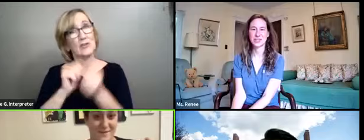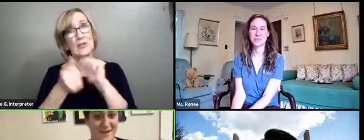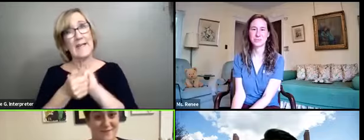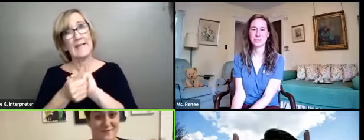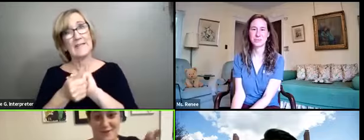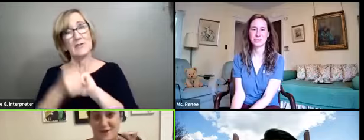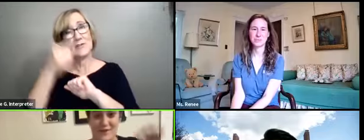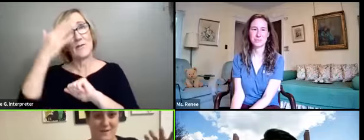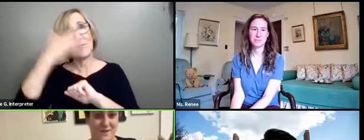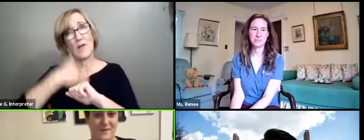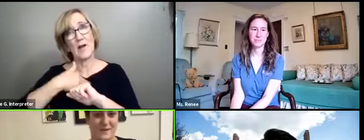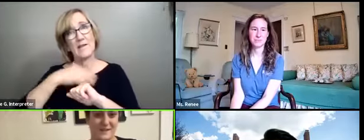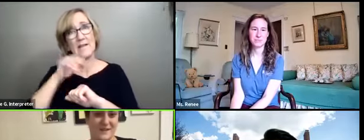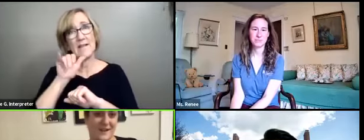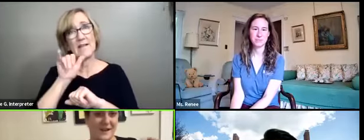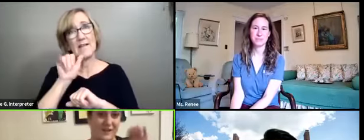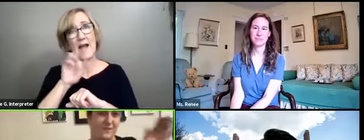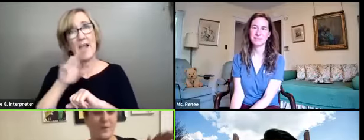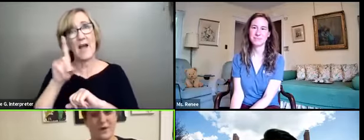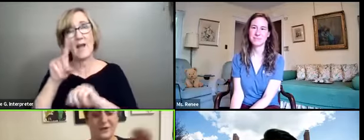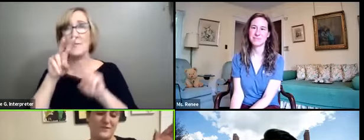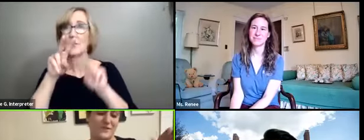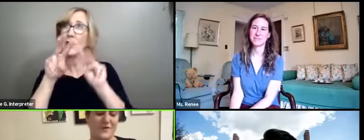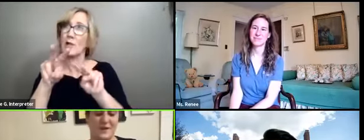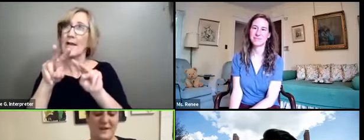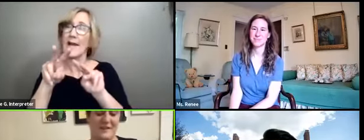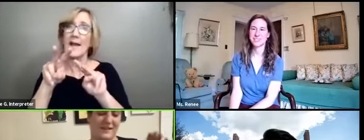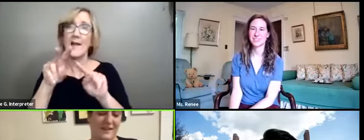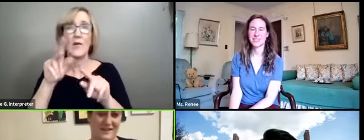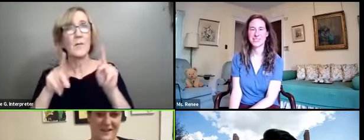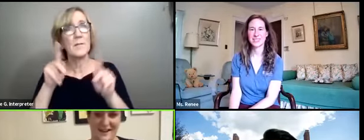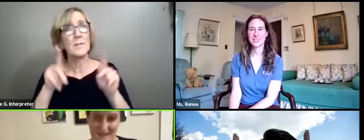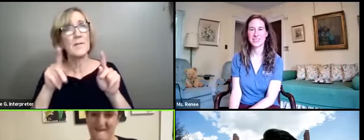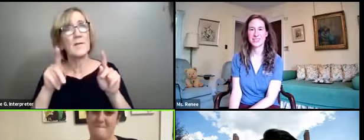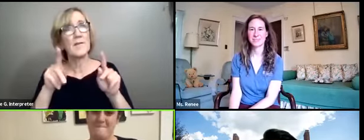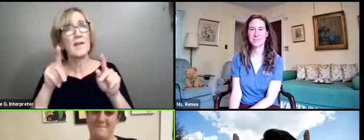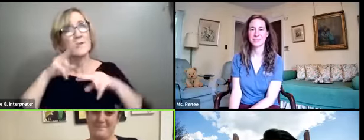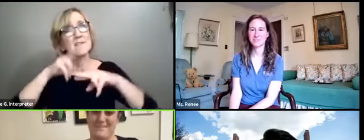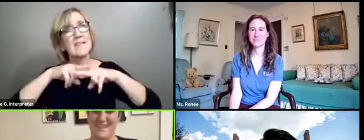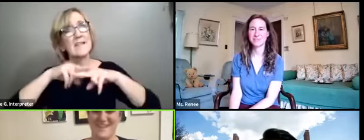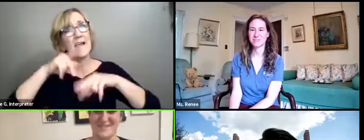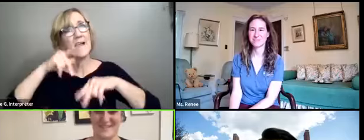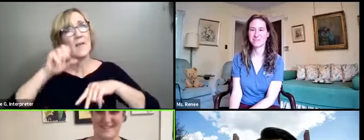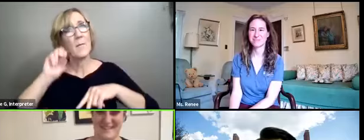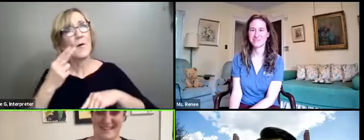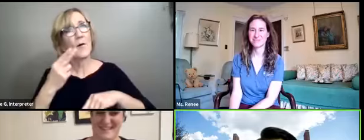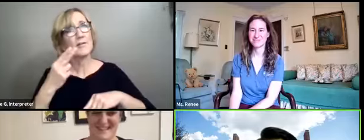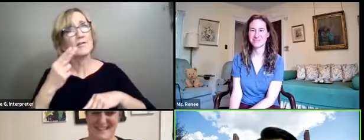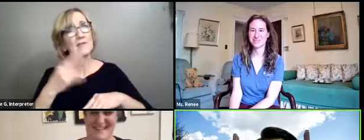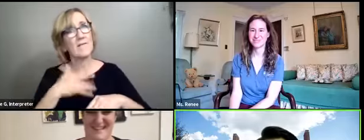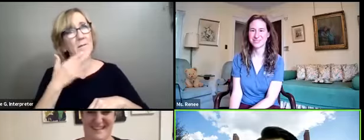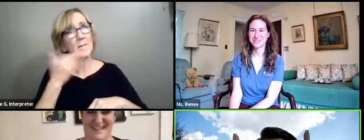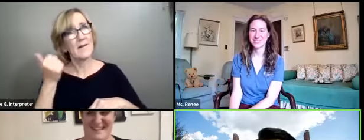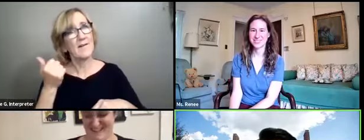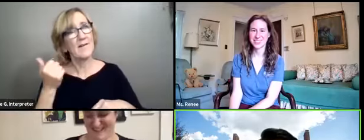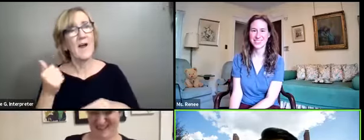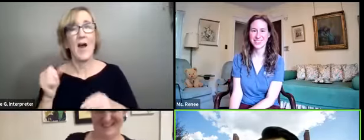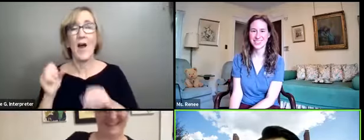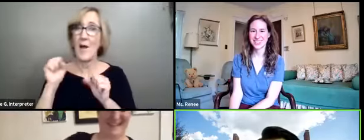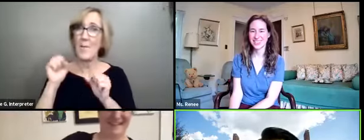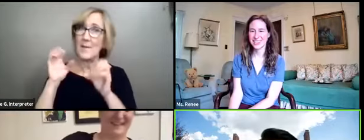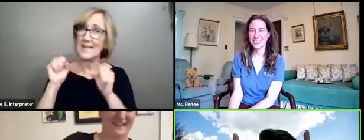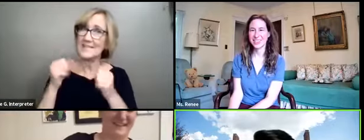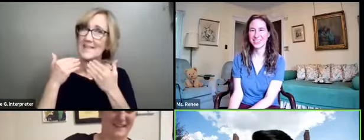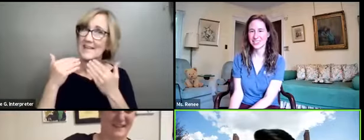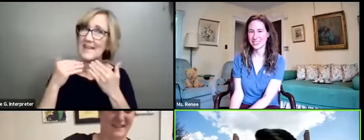environment of, you know, that people are sitting like on their porch or the view or anything like that. Thank you. Amazing. Thank you, Megan.